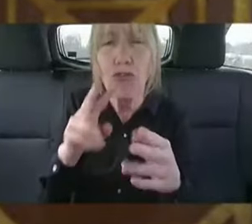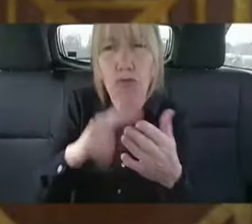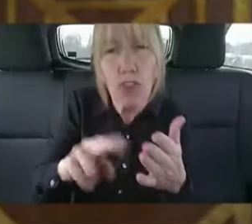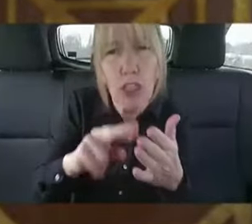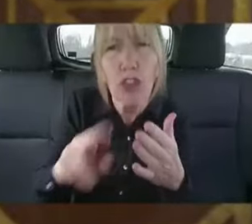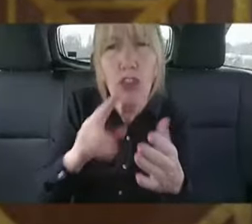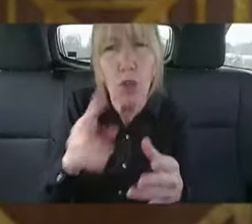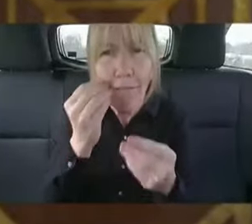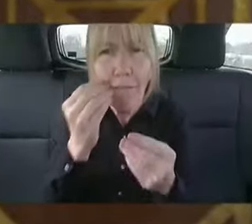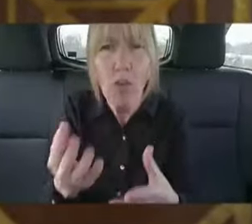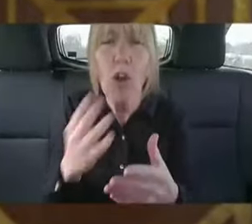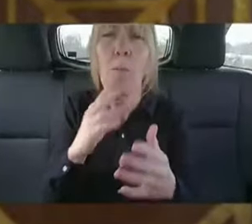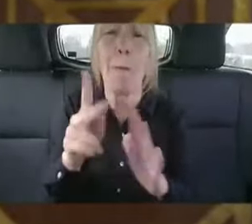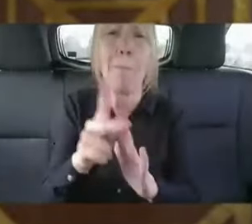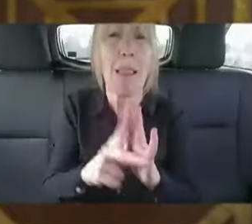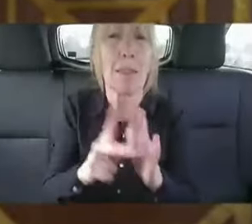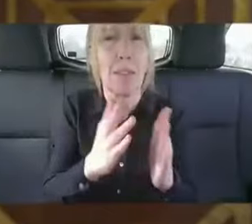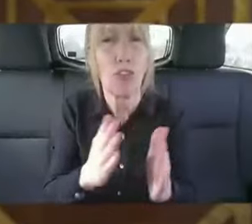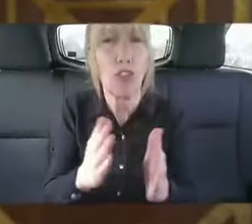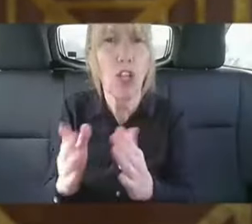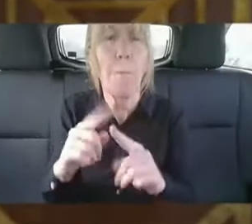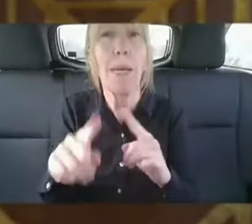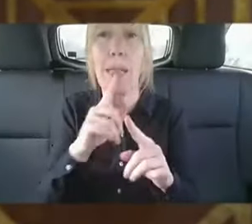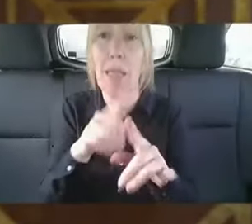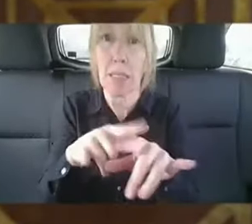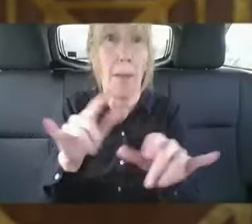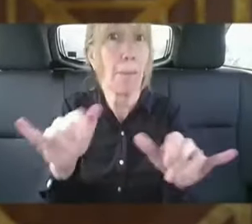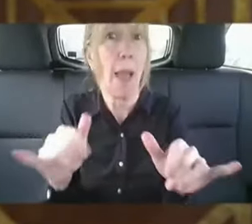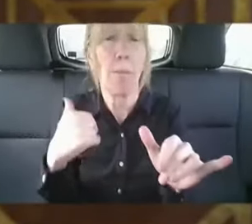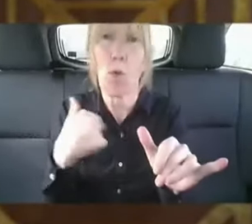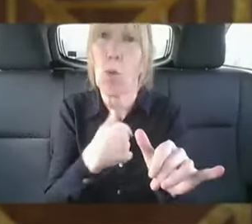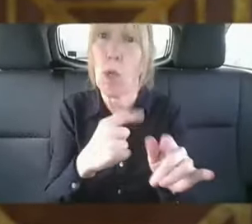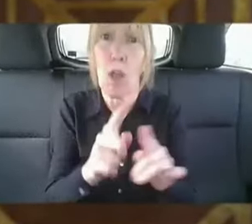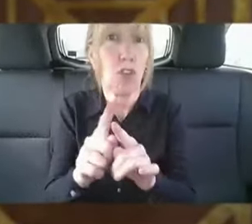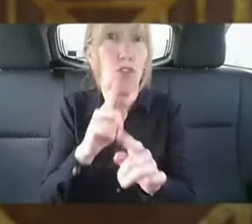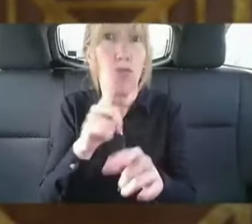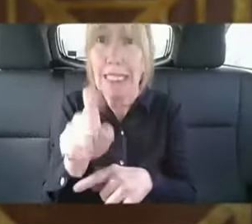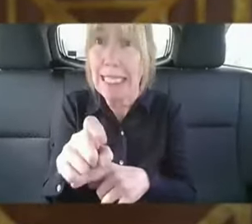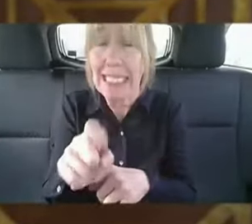of our policy discussions. But at the same time, we also need to really accelerate, you know, the